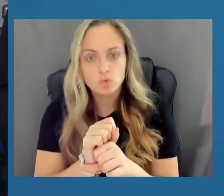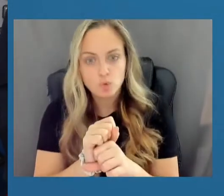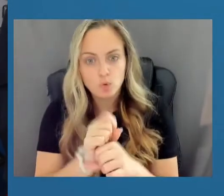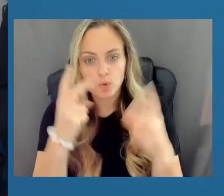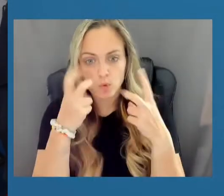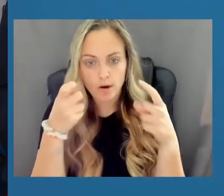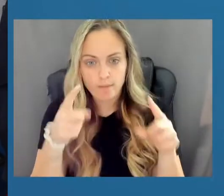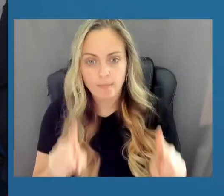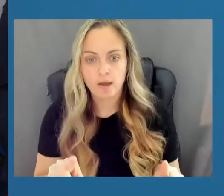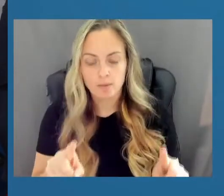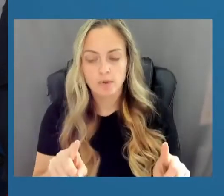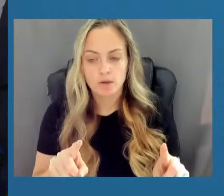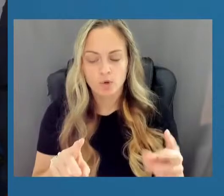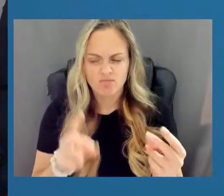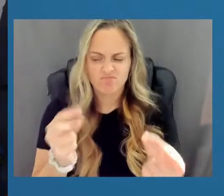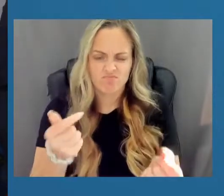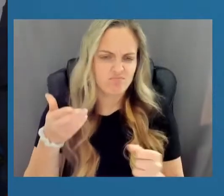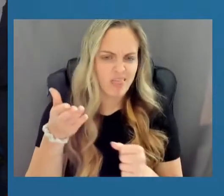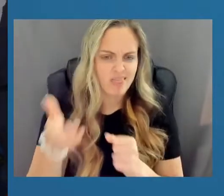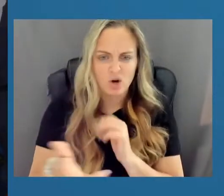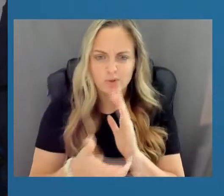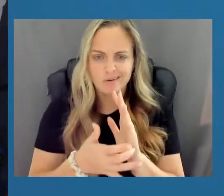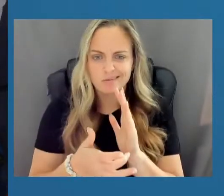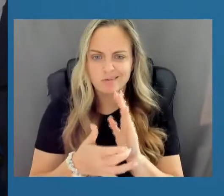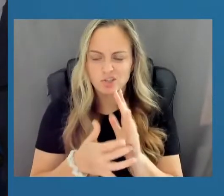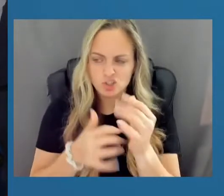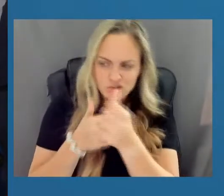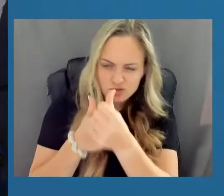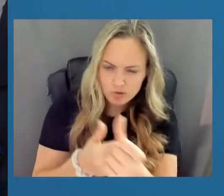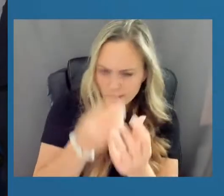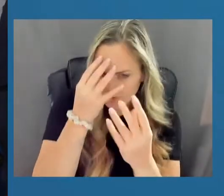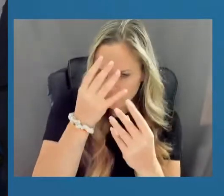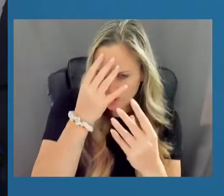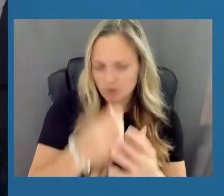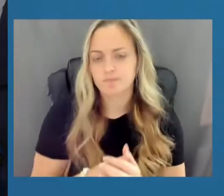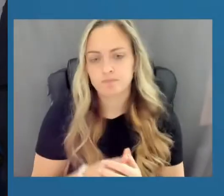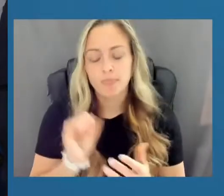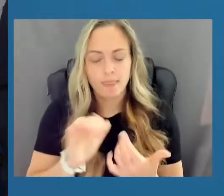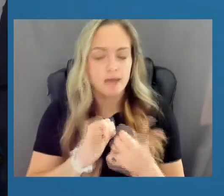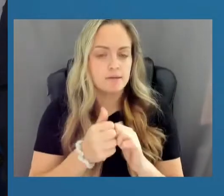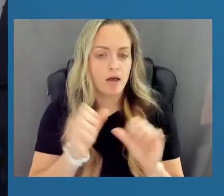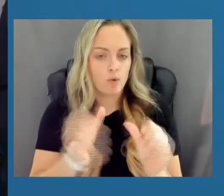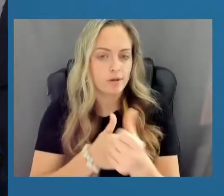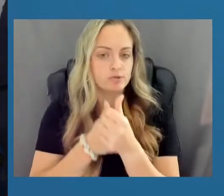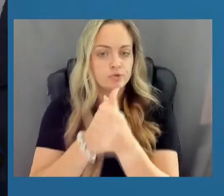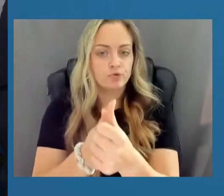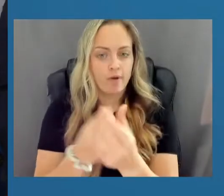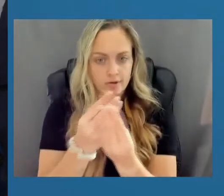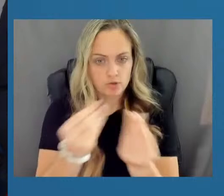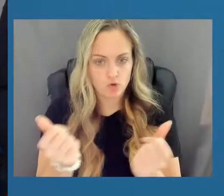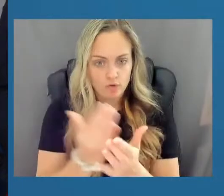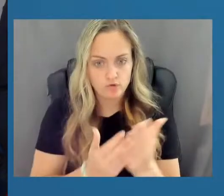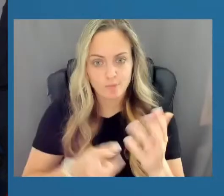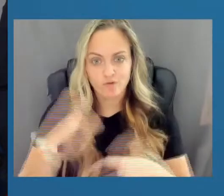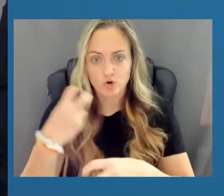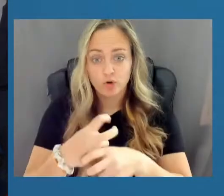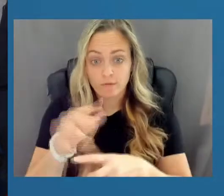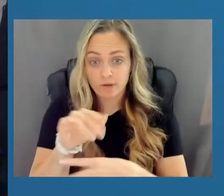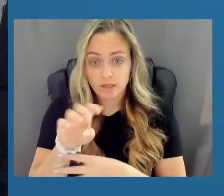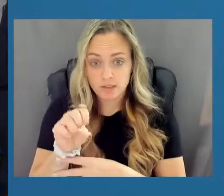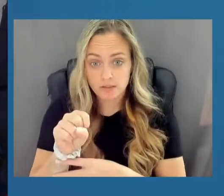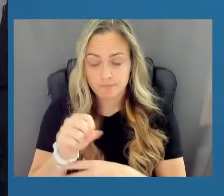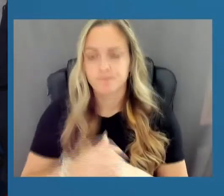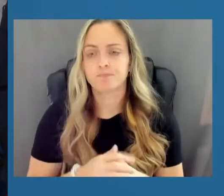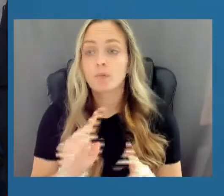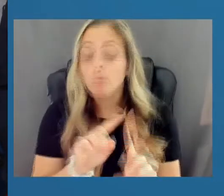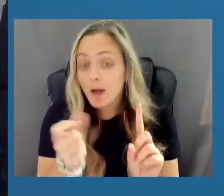be right there with technology and tracking information. So that's how we can track and solve some of our toughest cases. But also